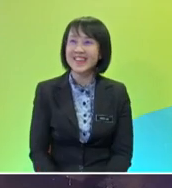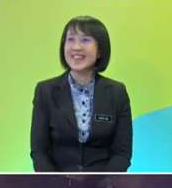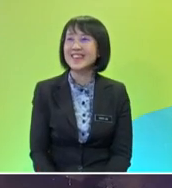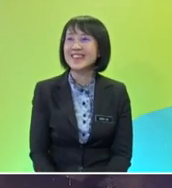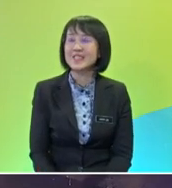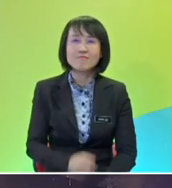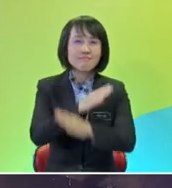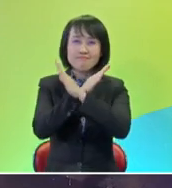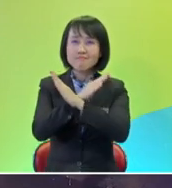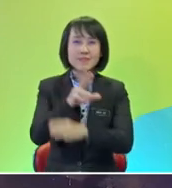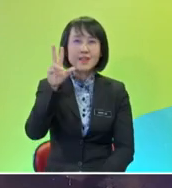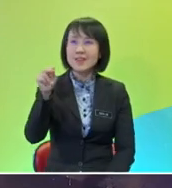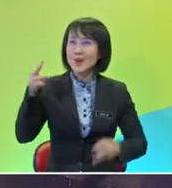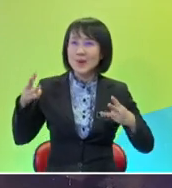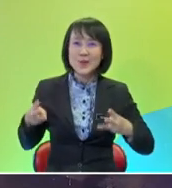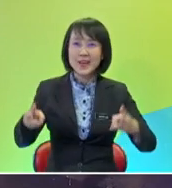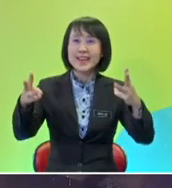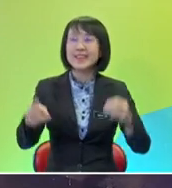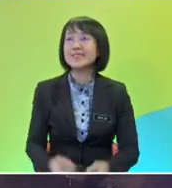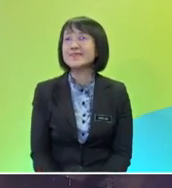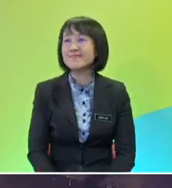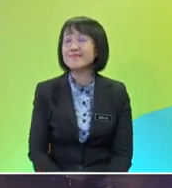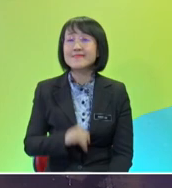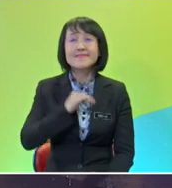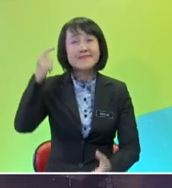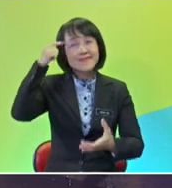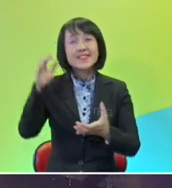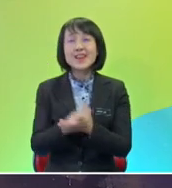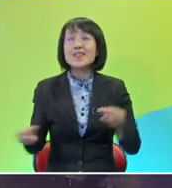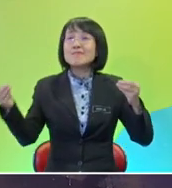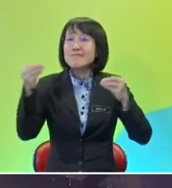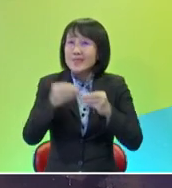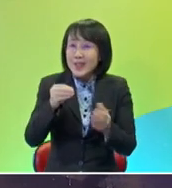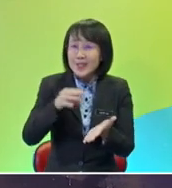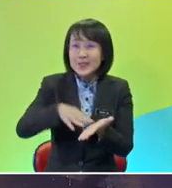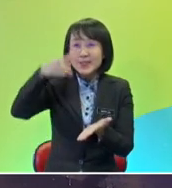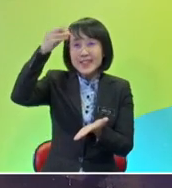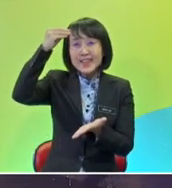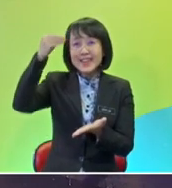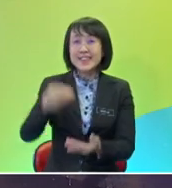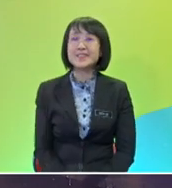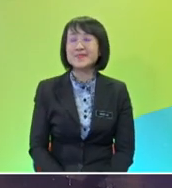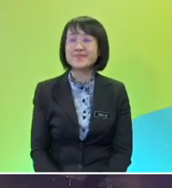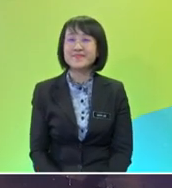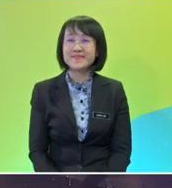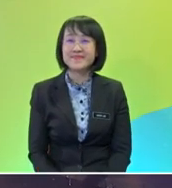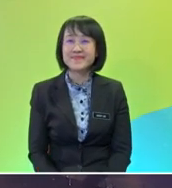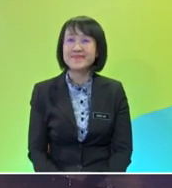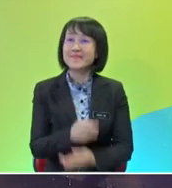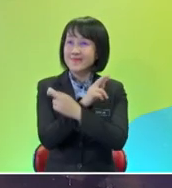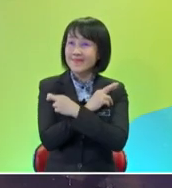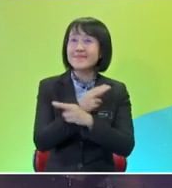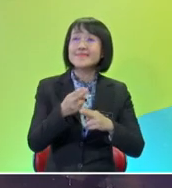you totally disagree. Right. I believe we have more to learn after this. Pupils Online, stay tuned. We'll be right back here